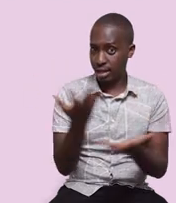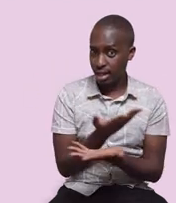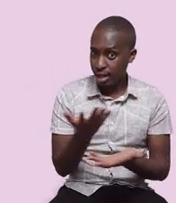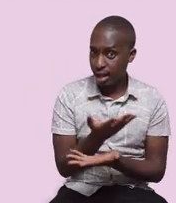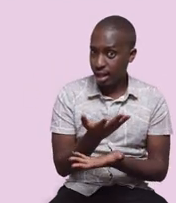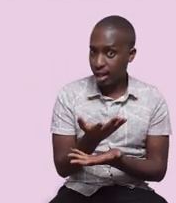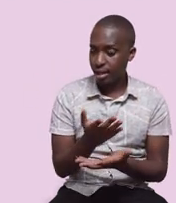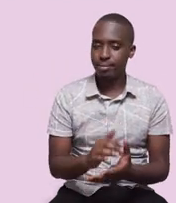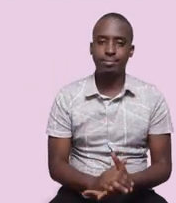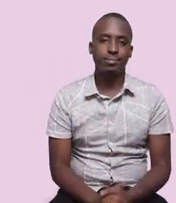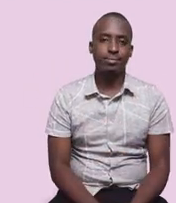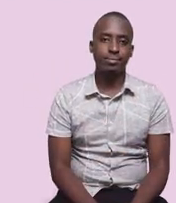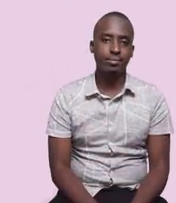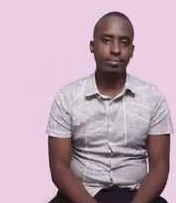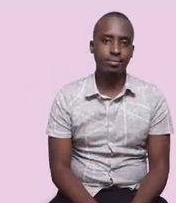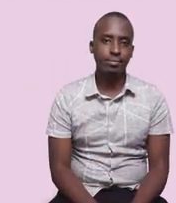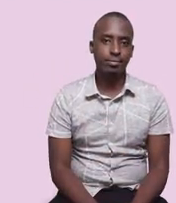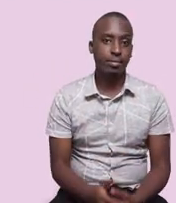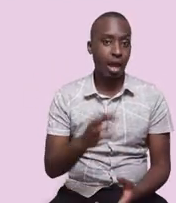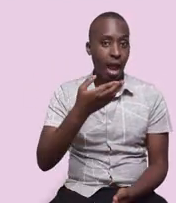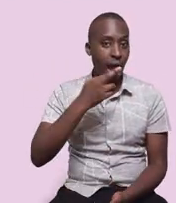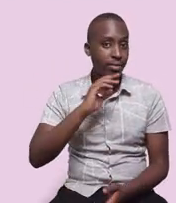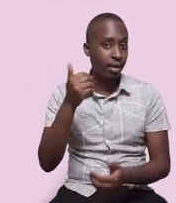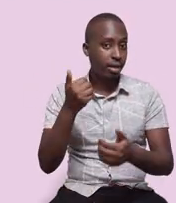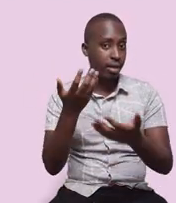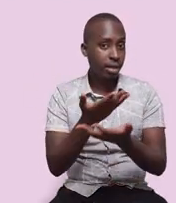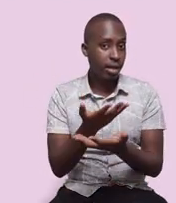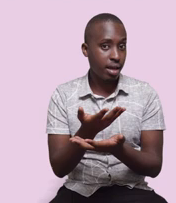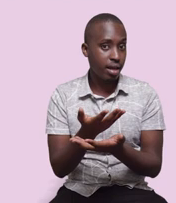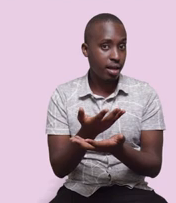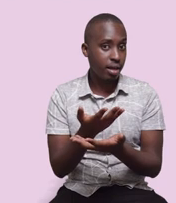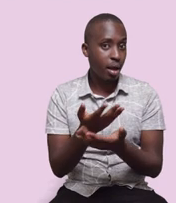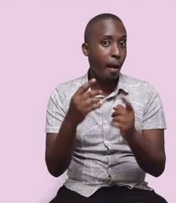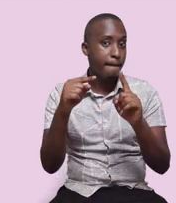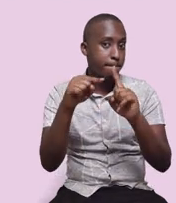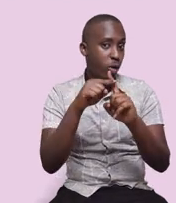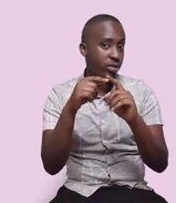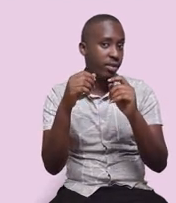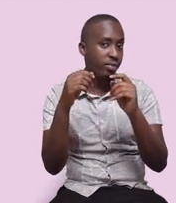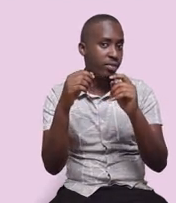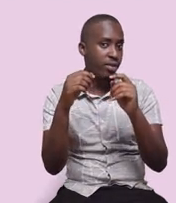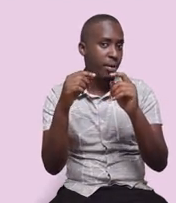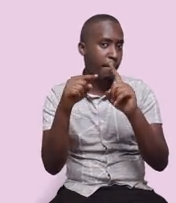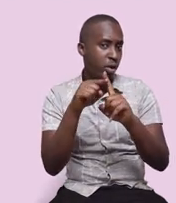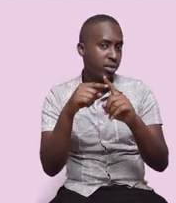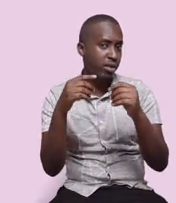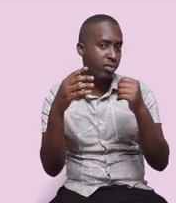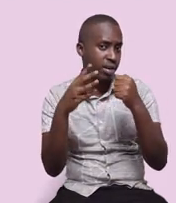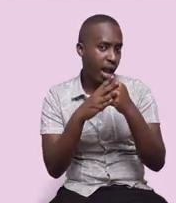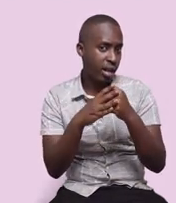What is the answer? Right. The inverse of negative 9 is? What is the